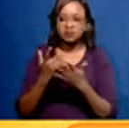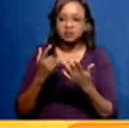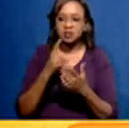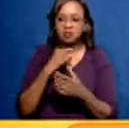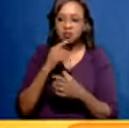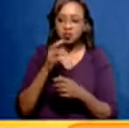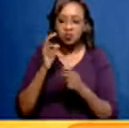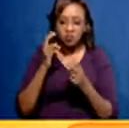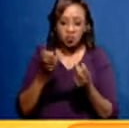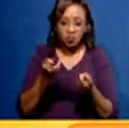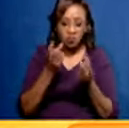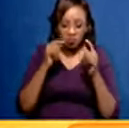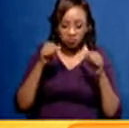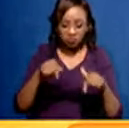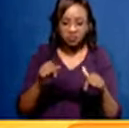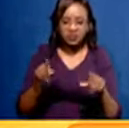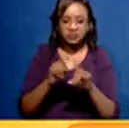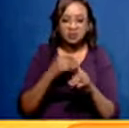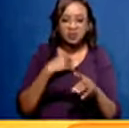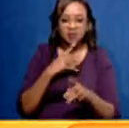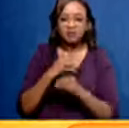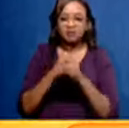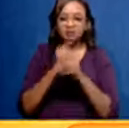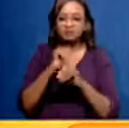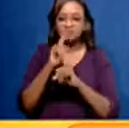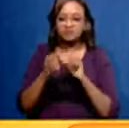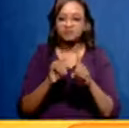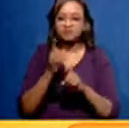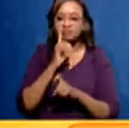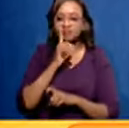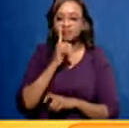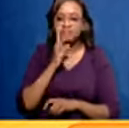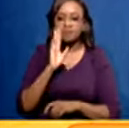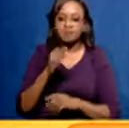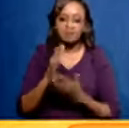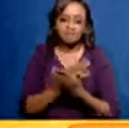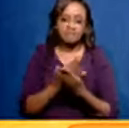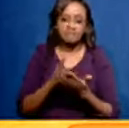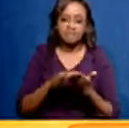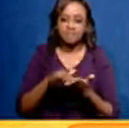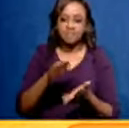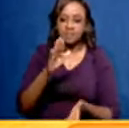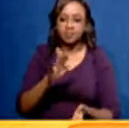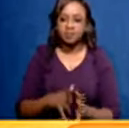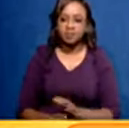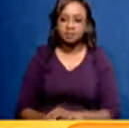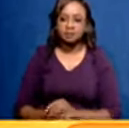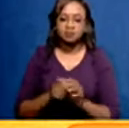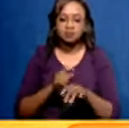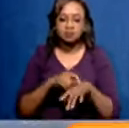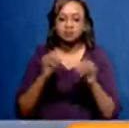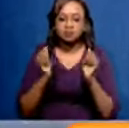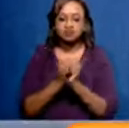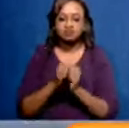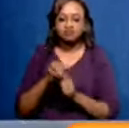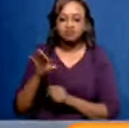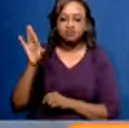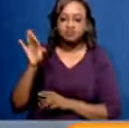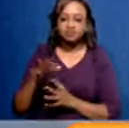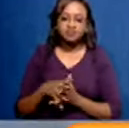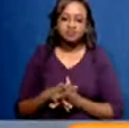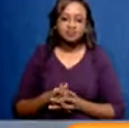watch hopefully also have additional questions to raise and ideas to share tomorrow morning, 10 a.m. Wow. It's not going to be as hot as this,